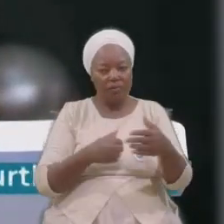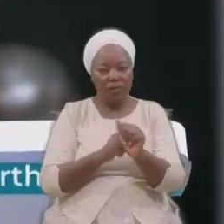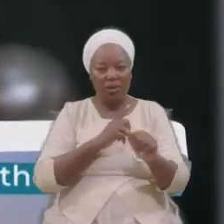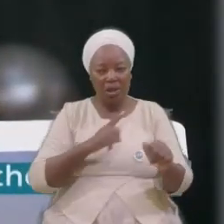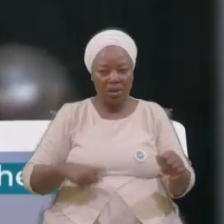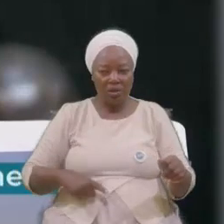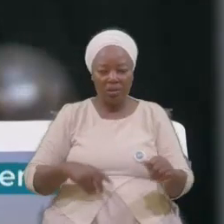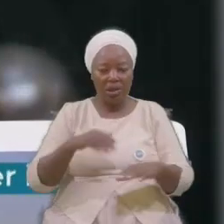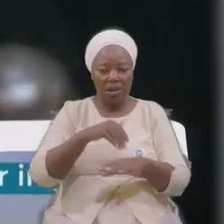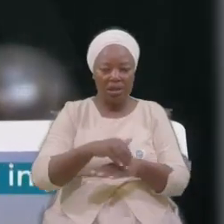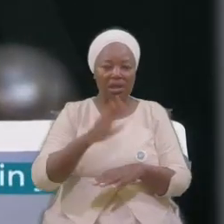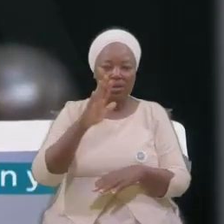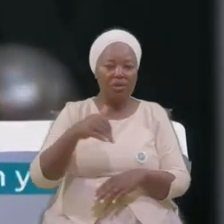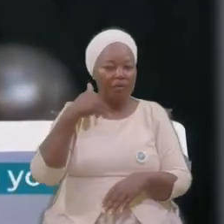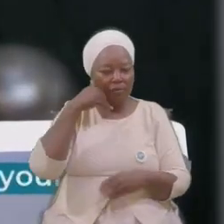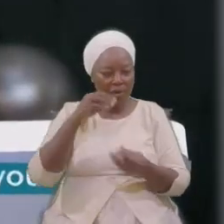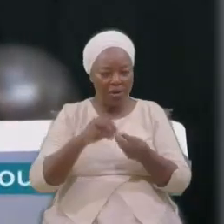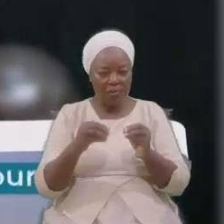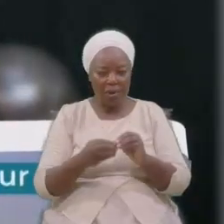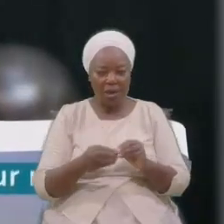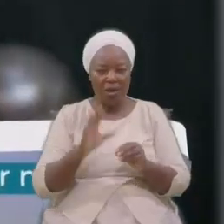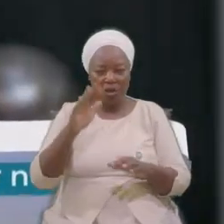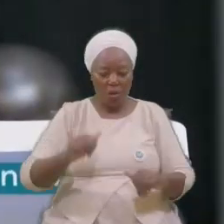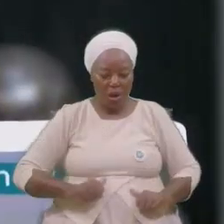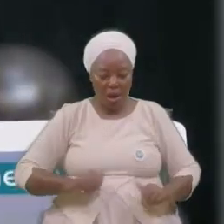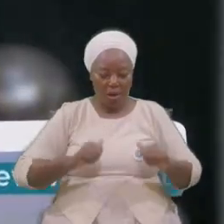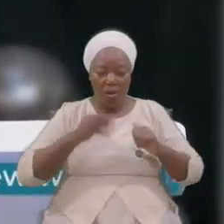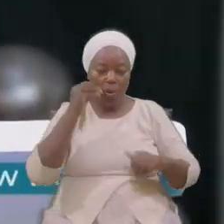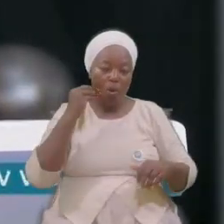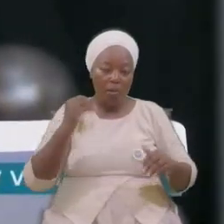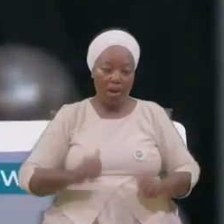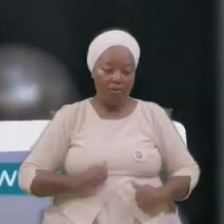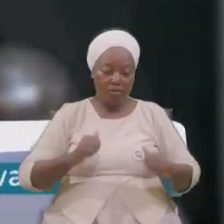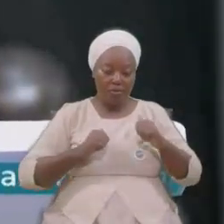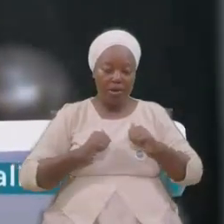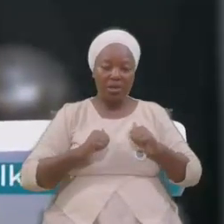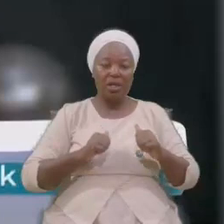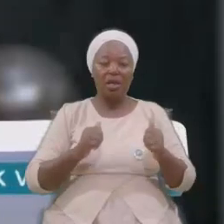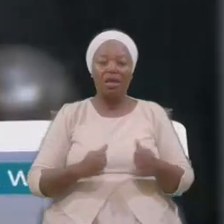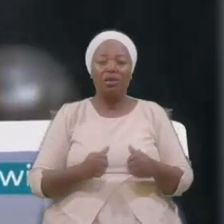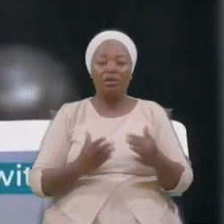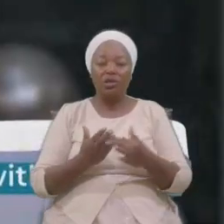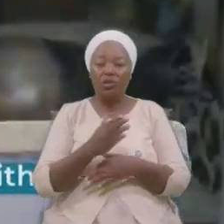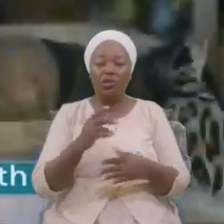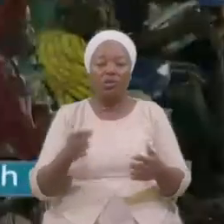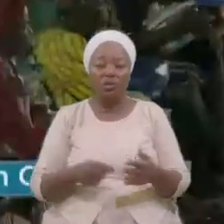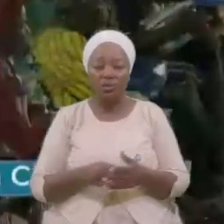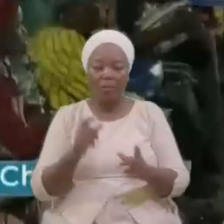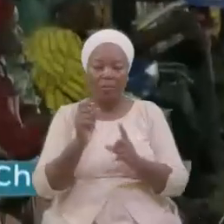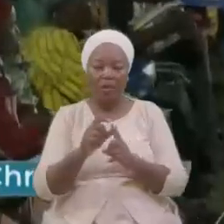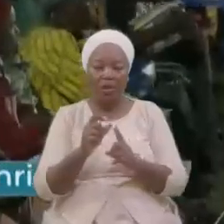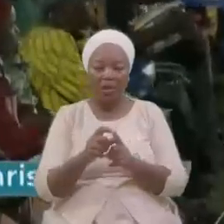send your phone number, your address, your location via SMS or